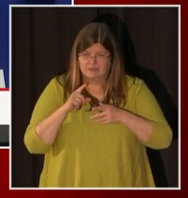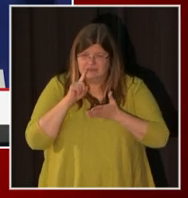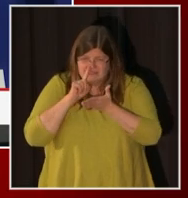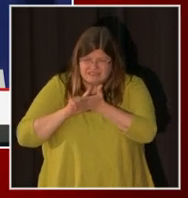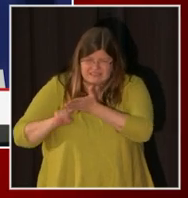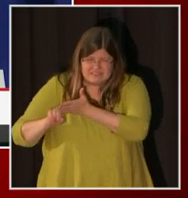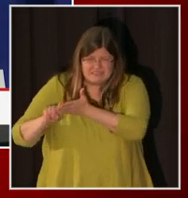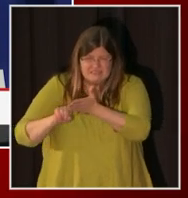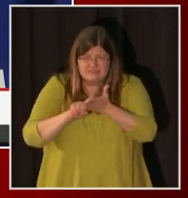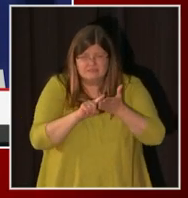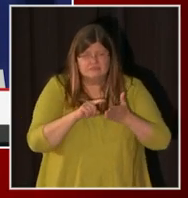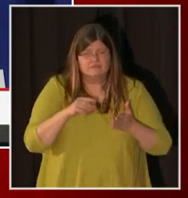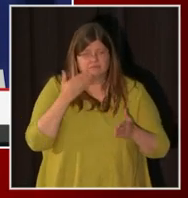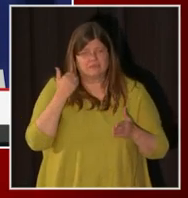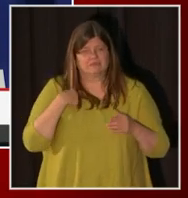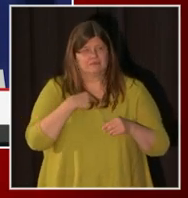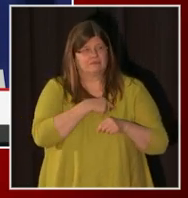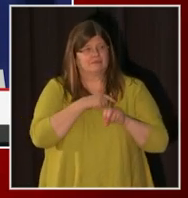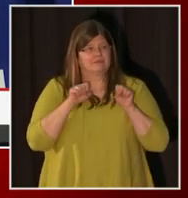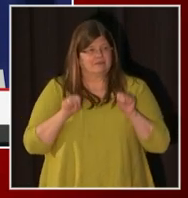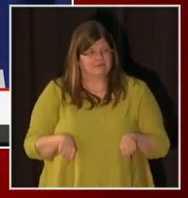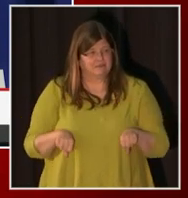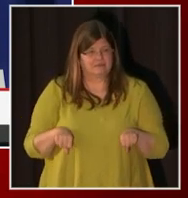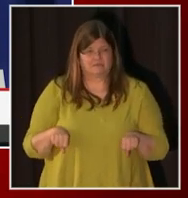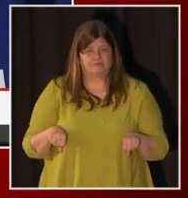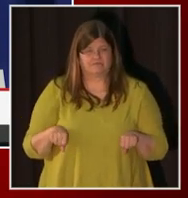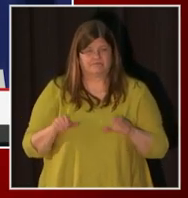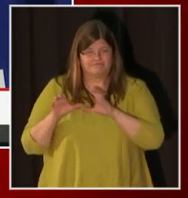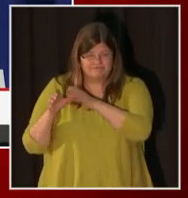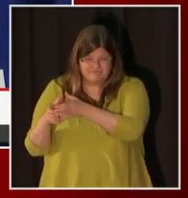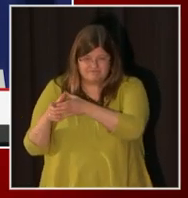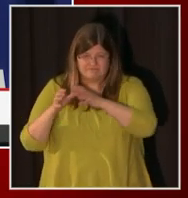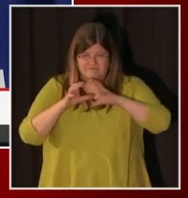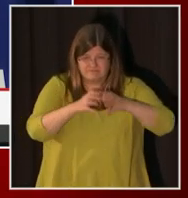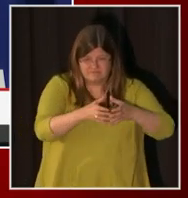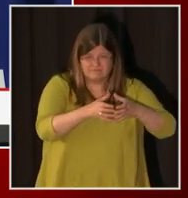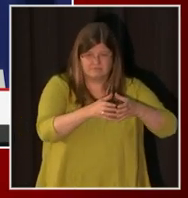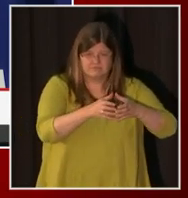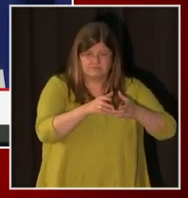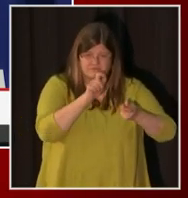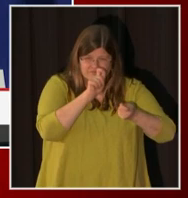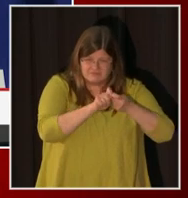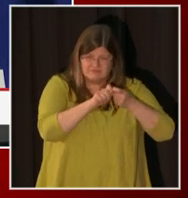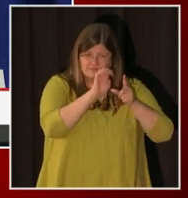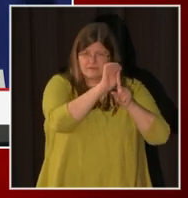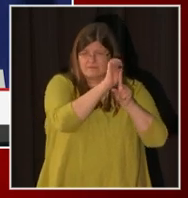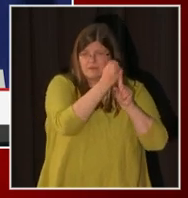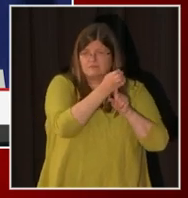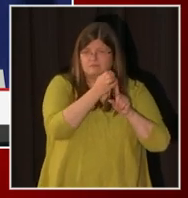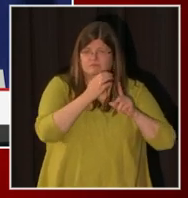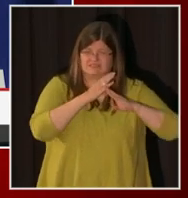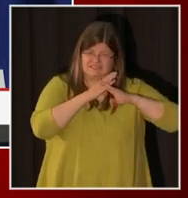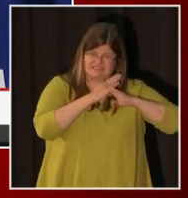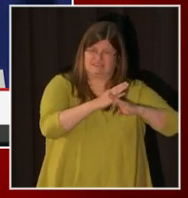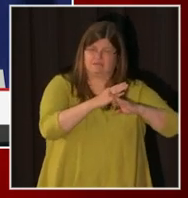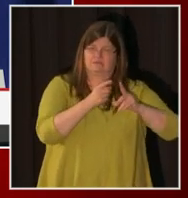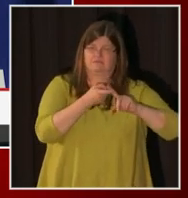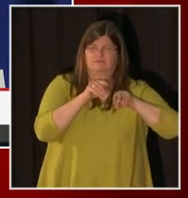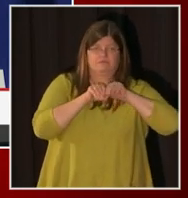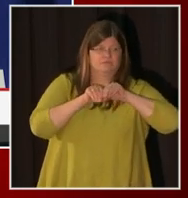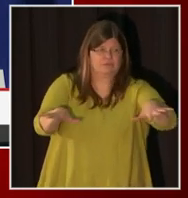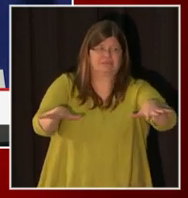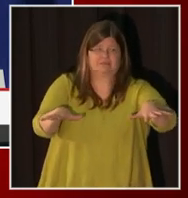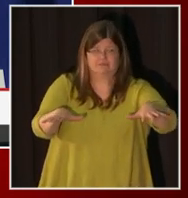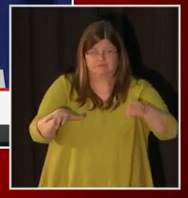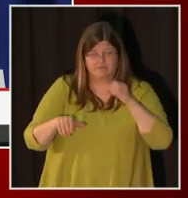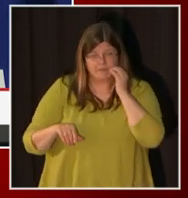can cohort them, which means to move them into certain environments where they don't spread to people who are currently negative. And